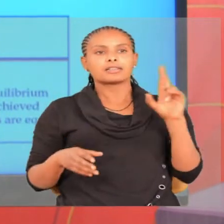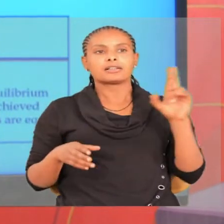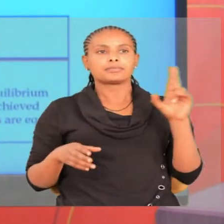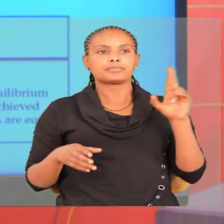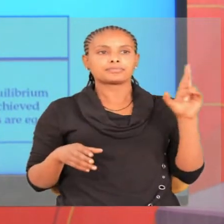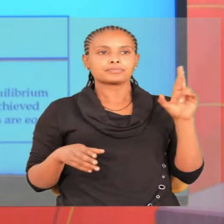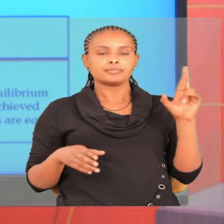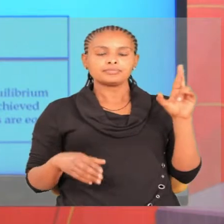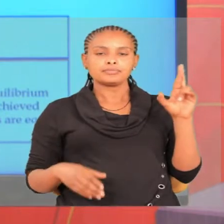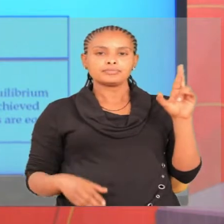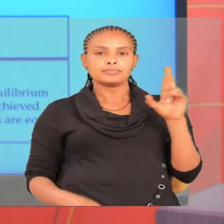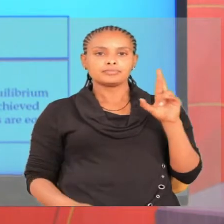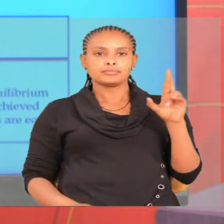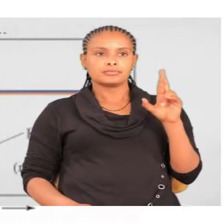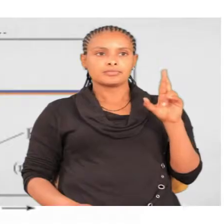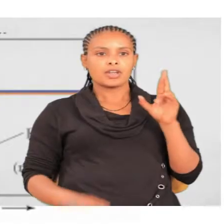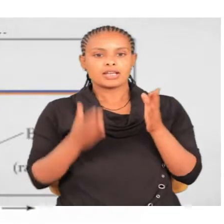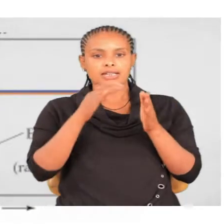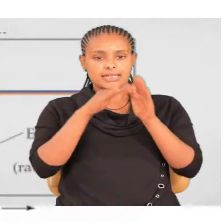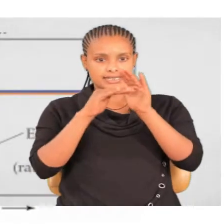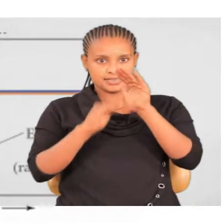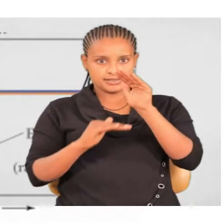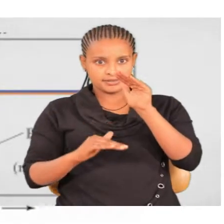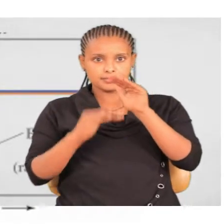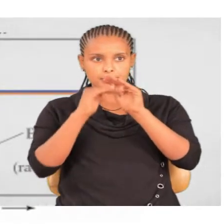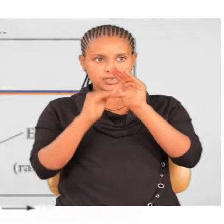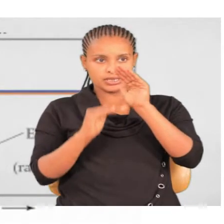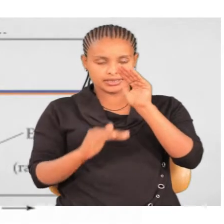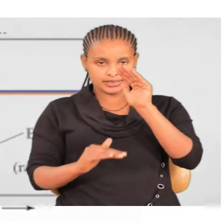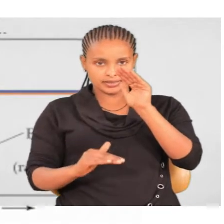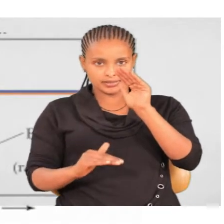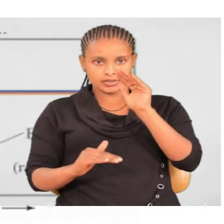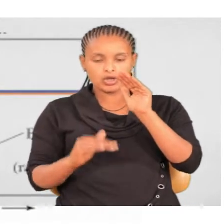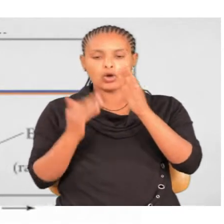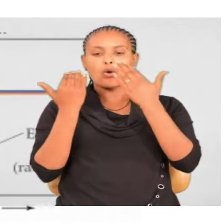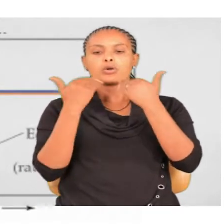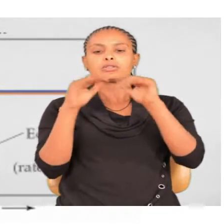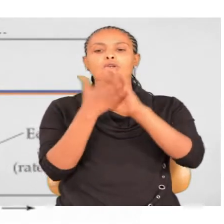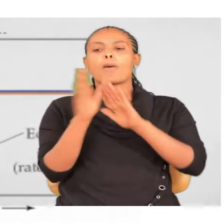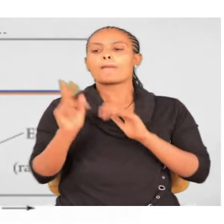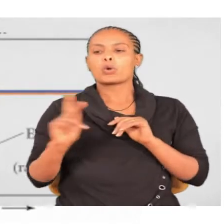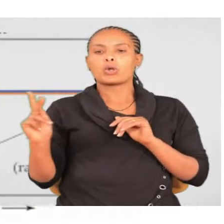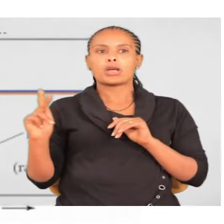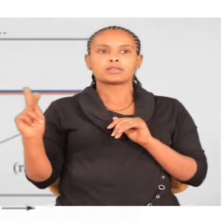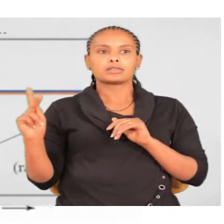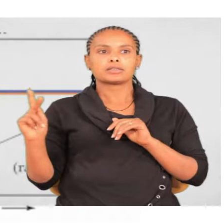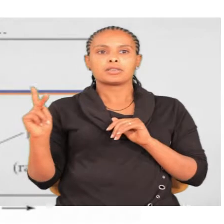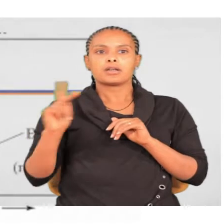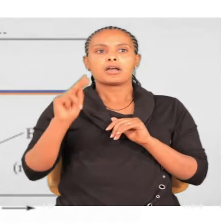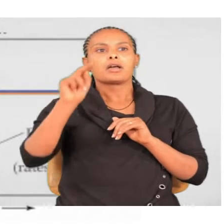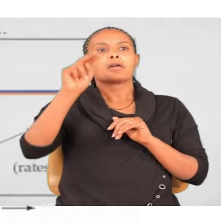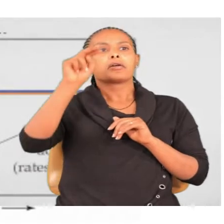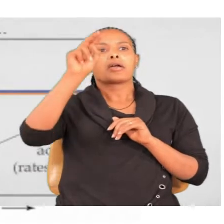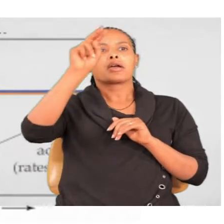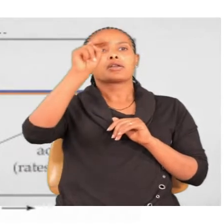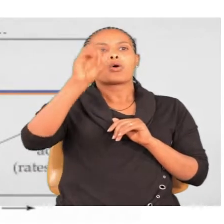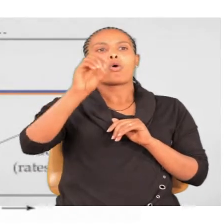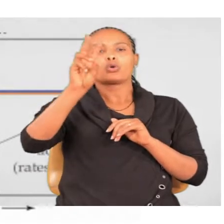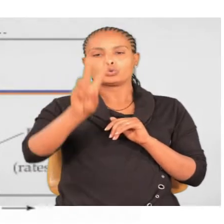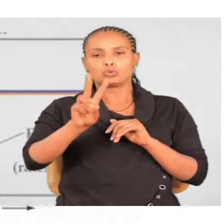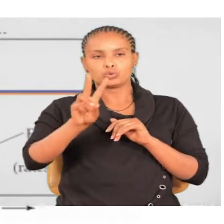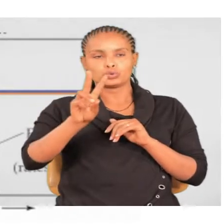its concentration decrease. You see, concentration of product nitrogen dioxide